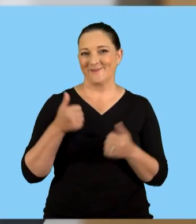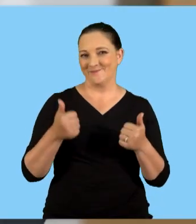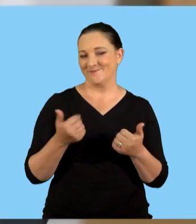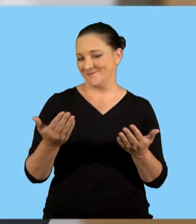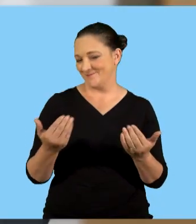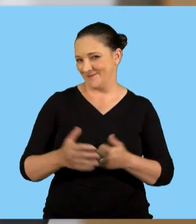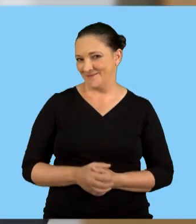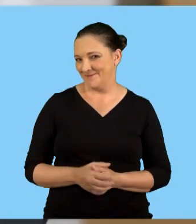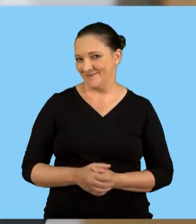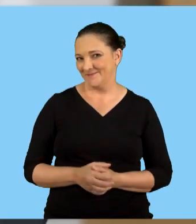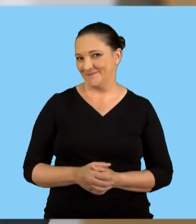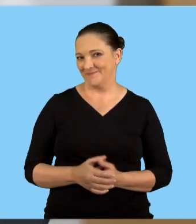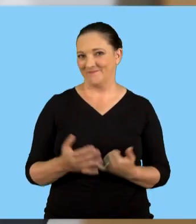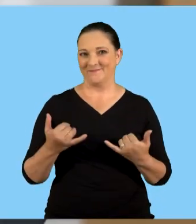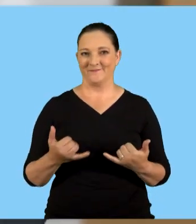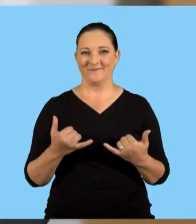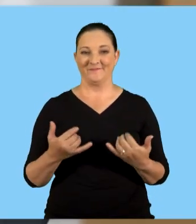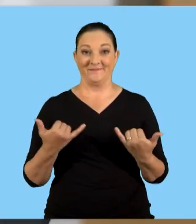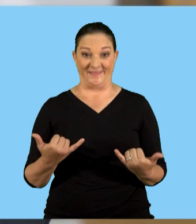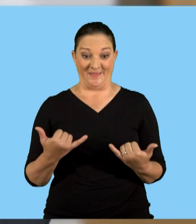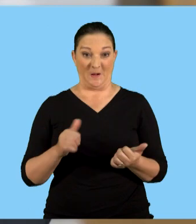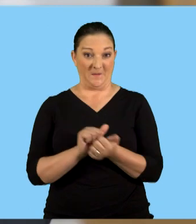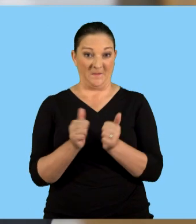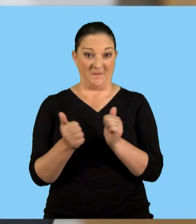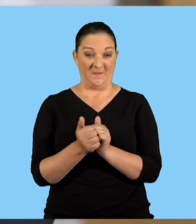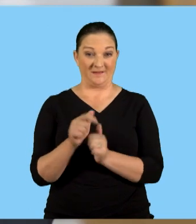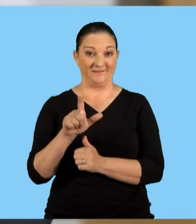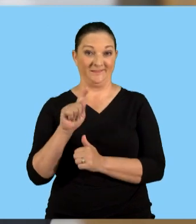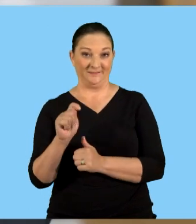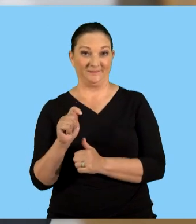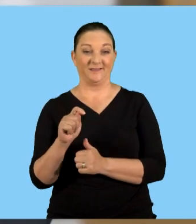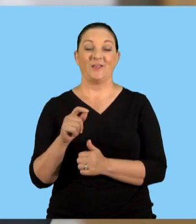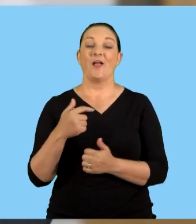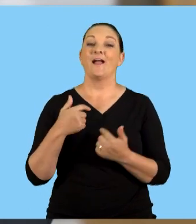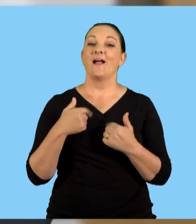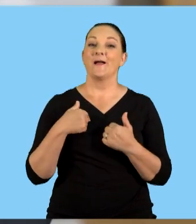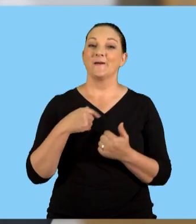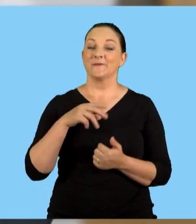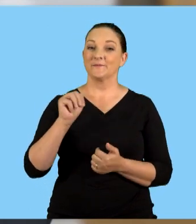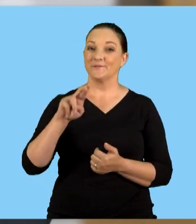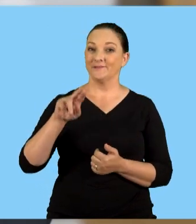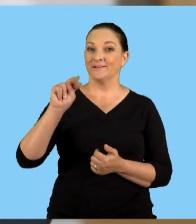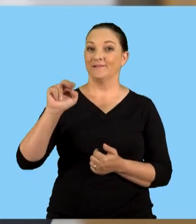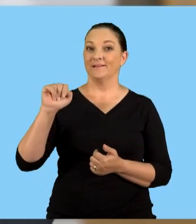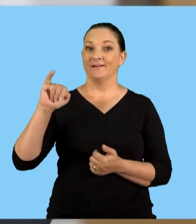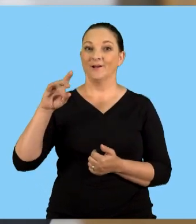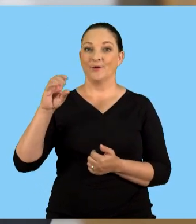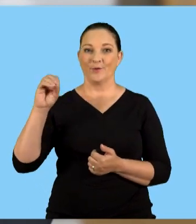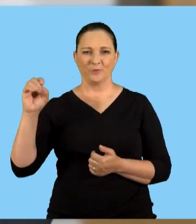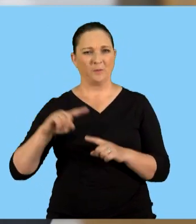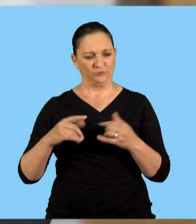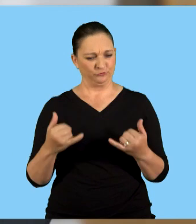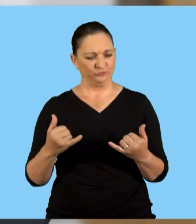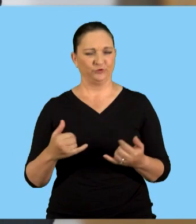everyone, welcome to this grade 10 maths literacy lesson. My name is Sashen Naidu. Today we're discussing personal income, expenses